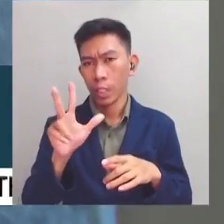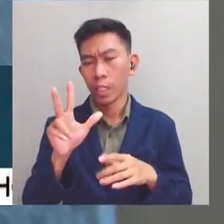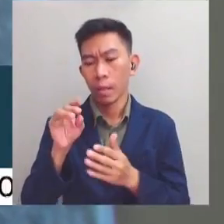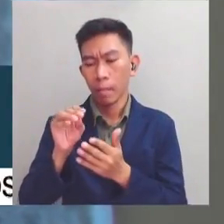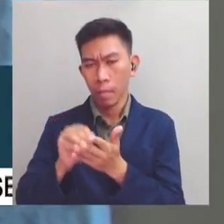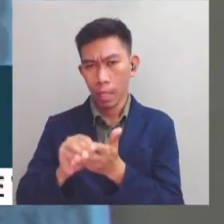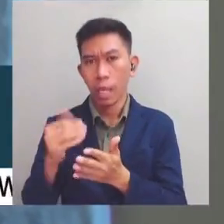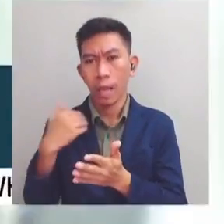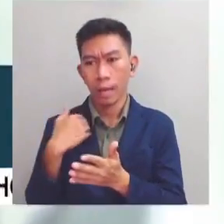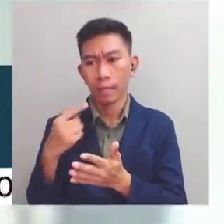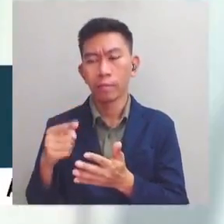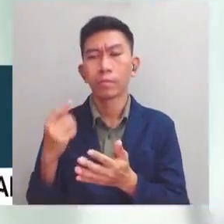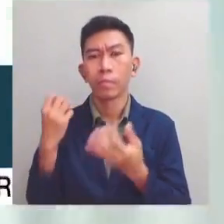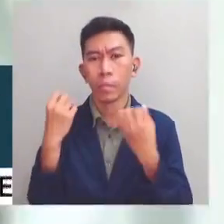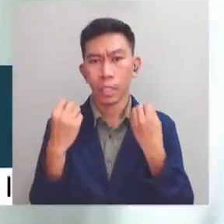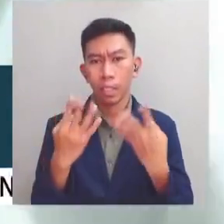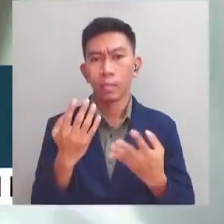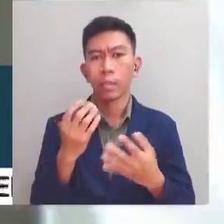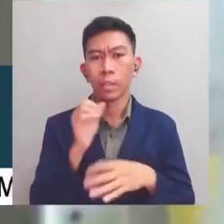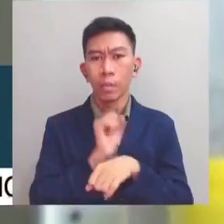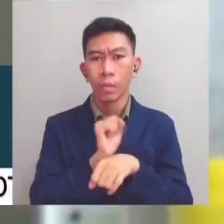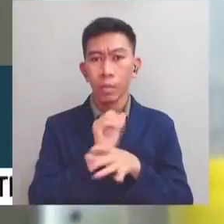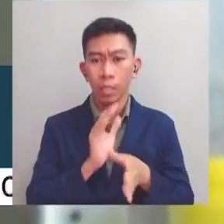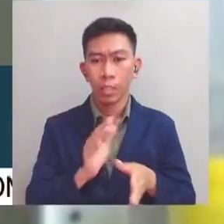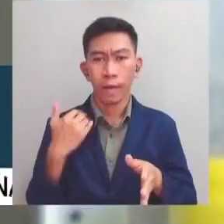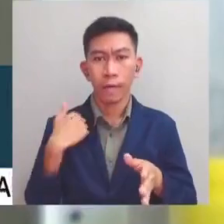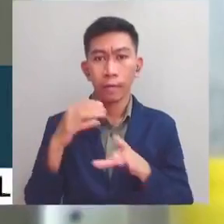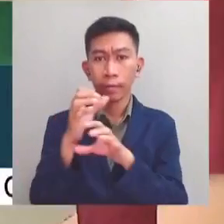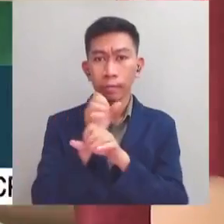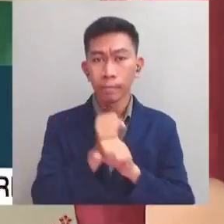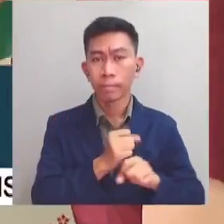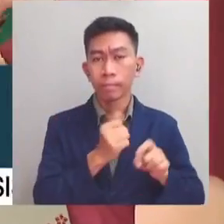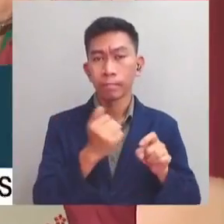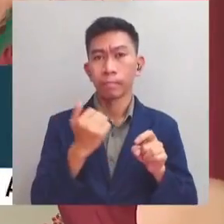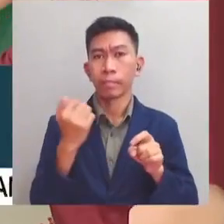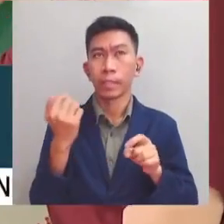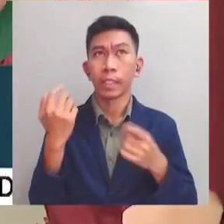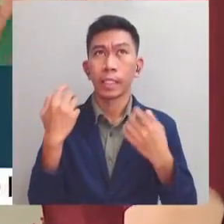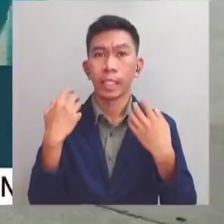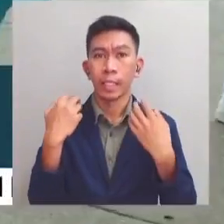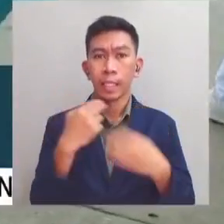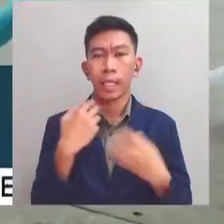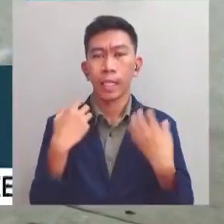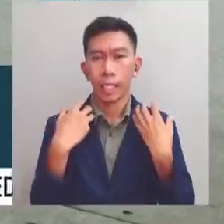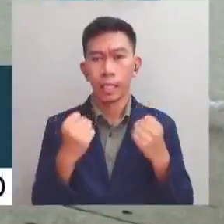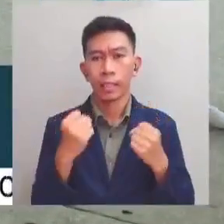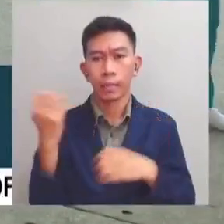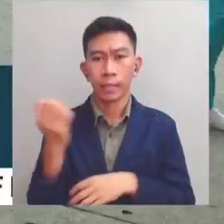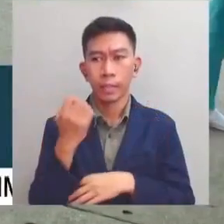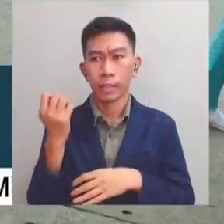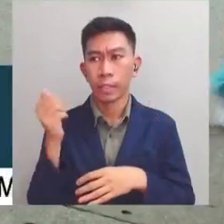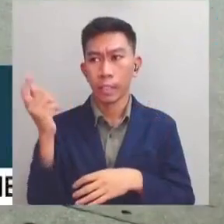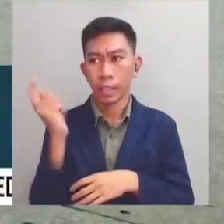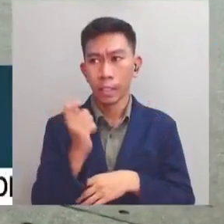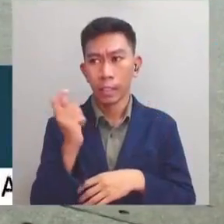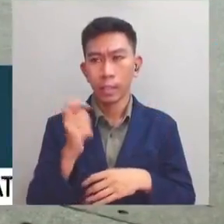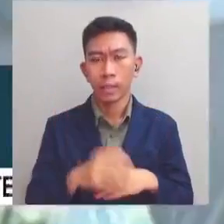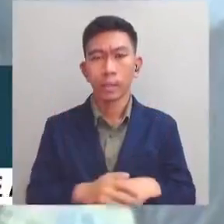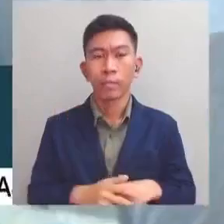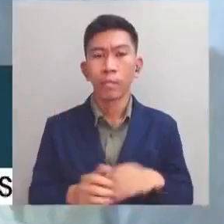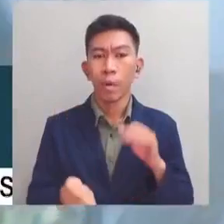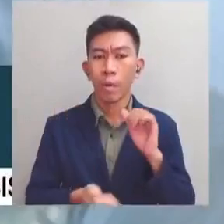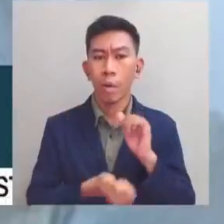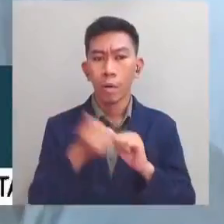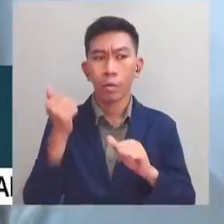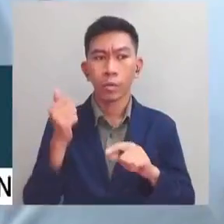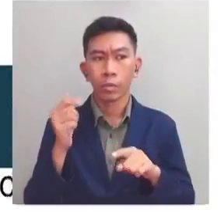are receiving their health emergency allowance. And most of the government hospitals, I'm told, especially the DOH, receive their